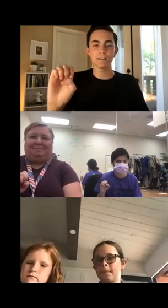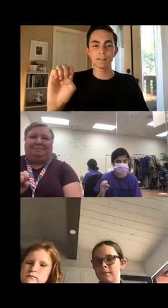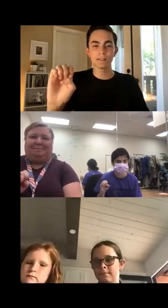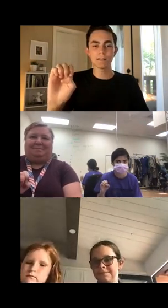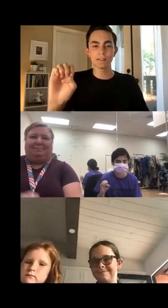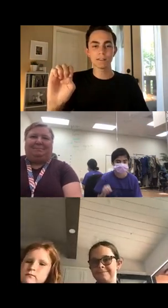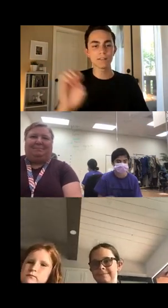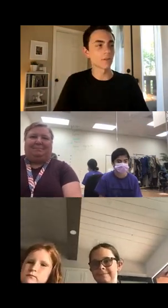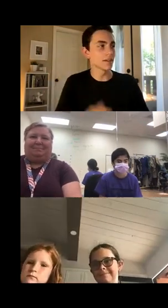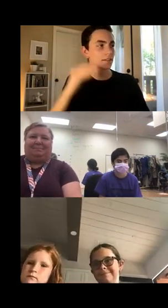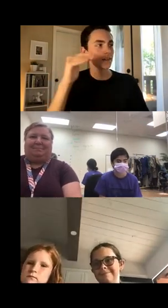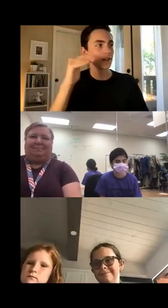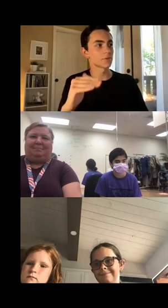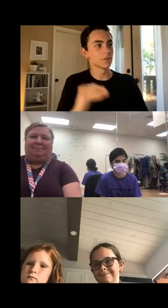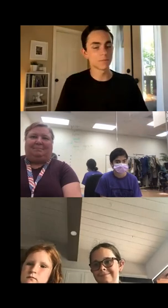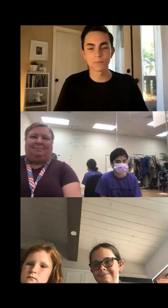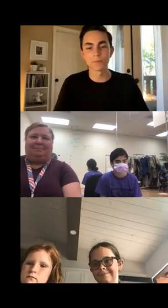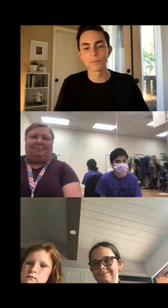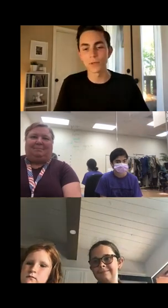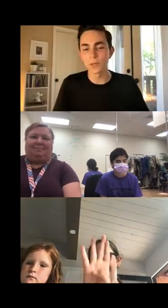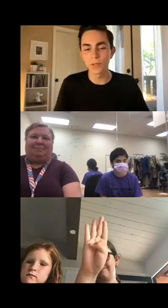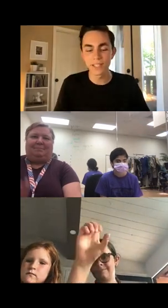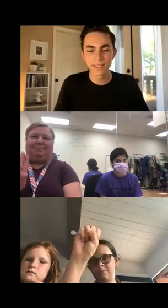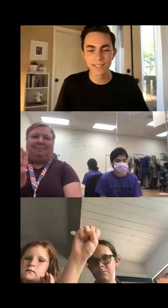E. Okay, next one.